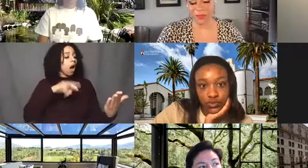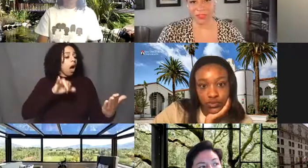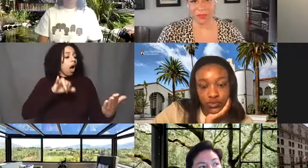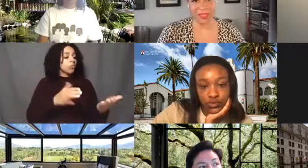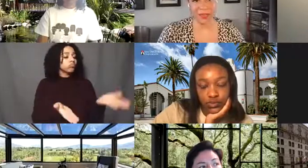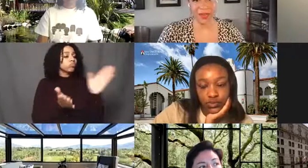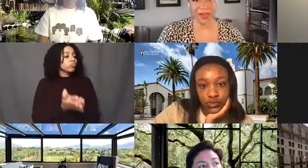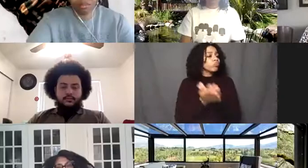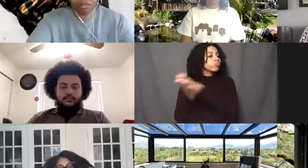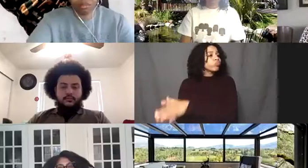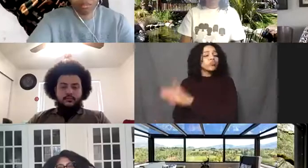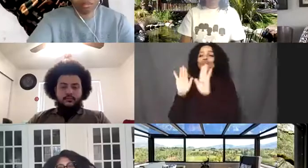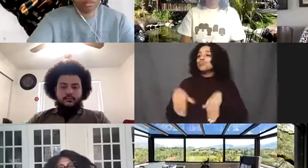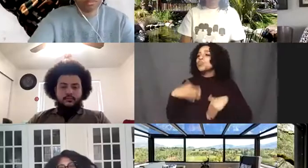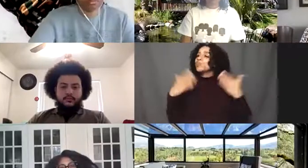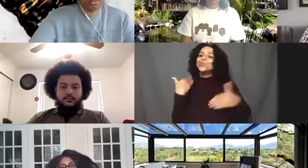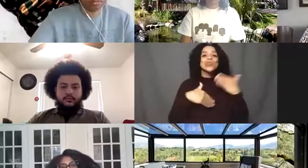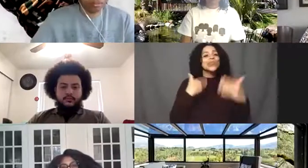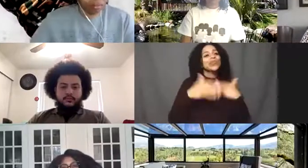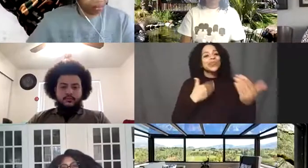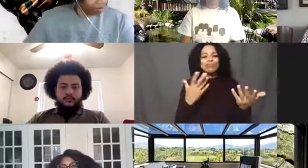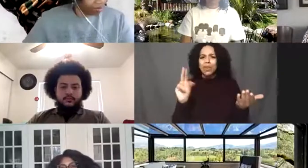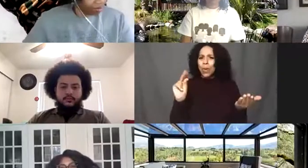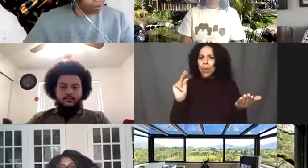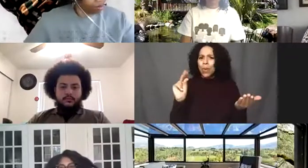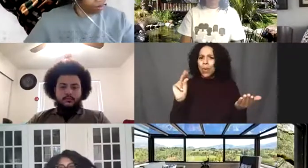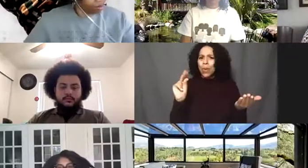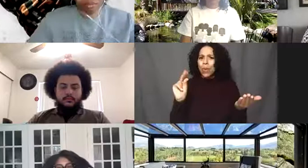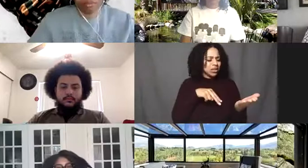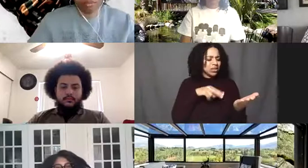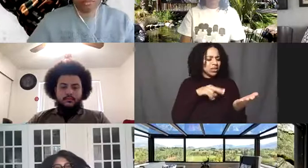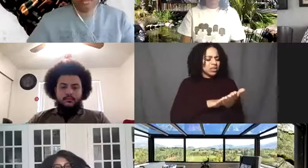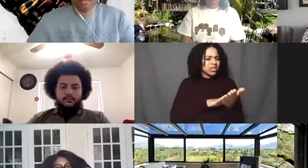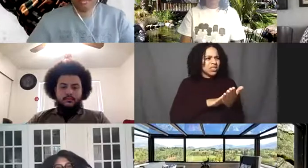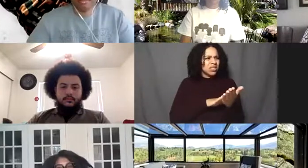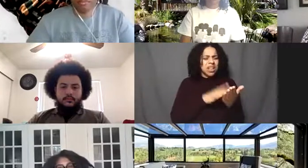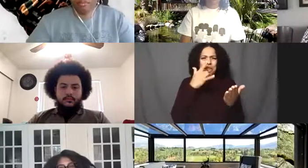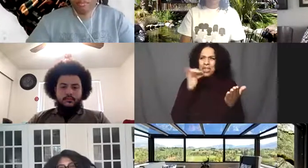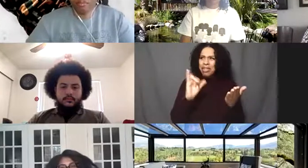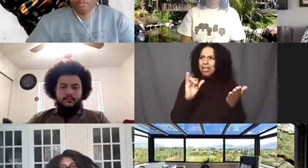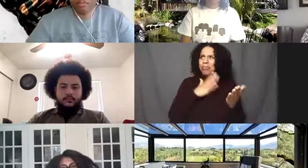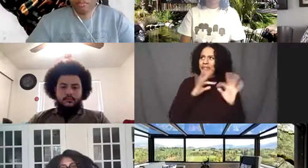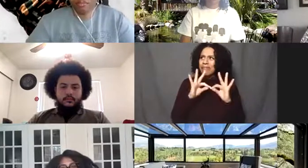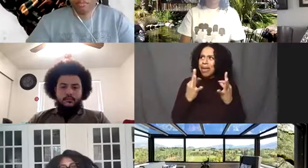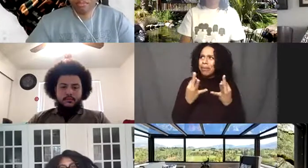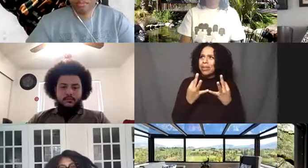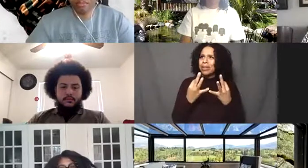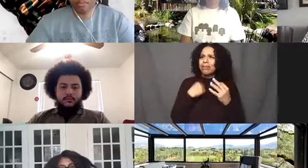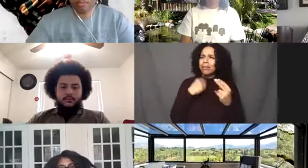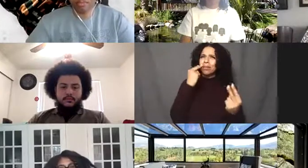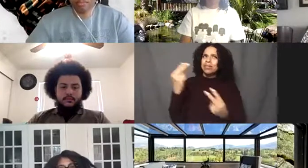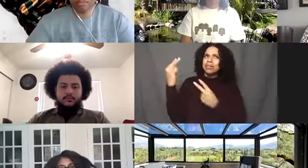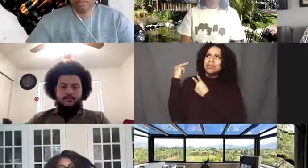family members. I'm thinking about, you know, our ancestors. I'm thinking about my family who is dealing with incarceration right now. I'm